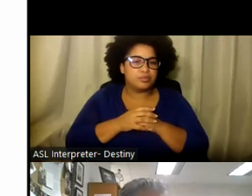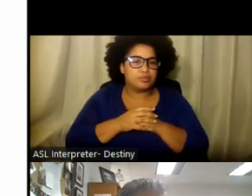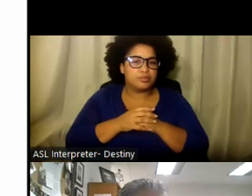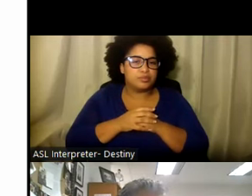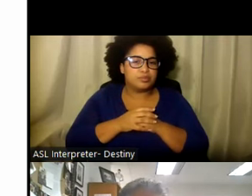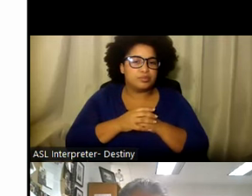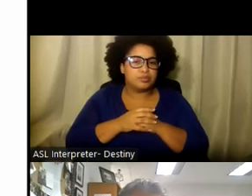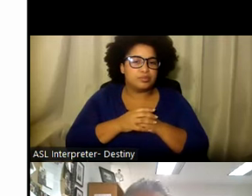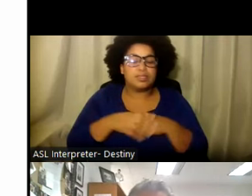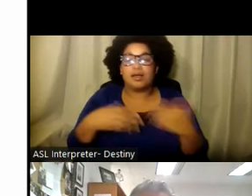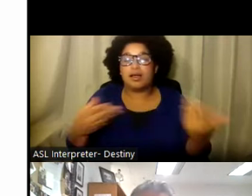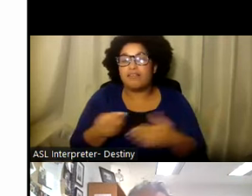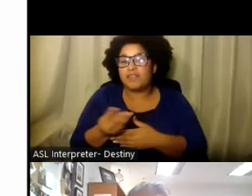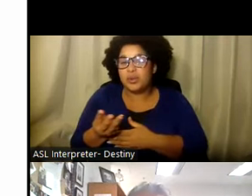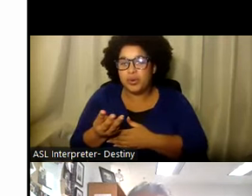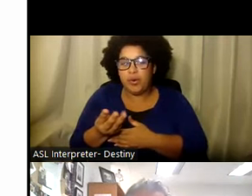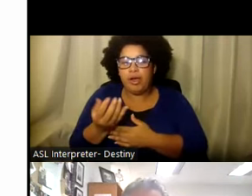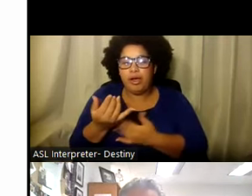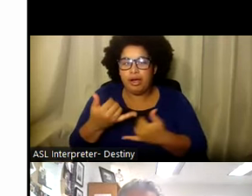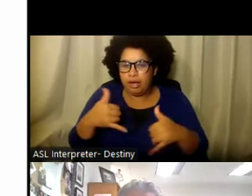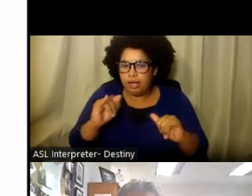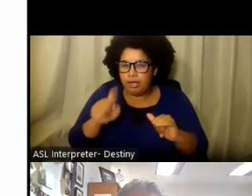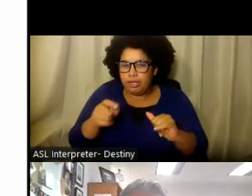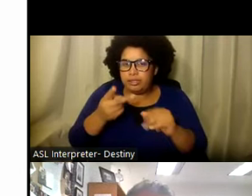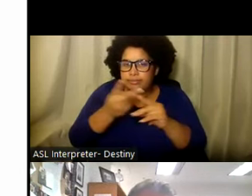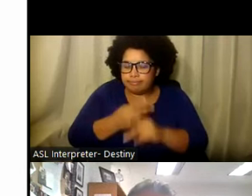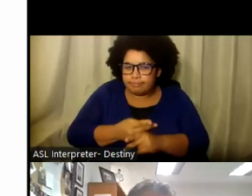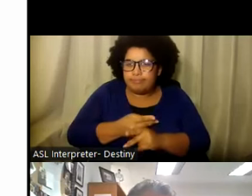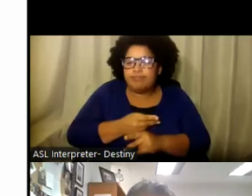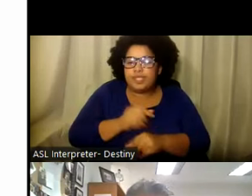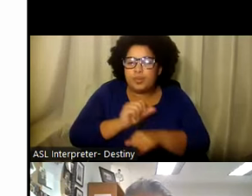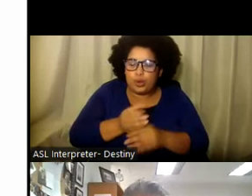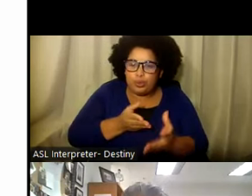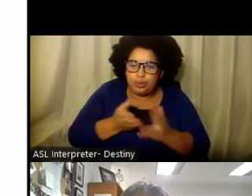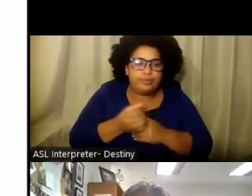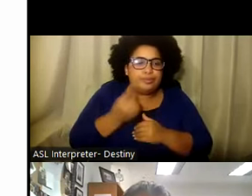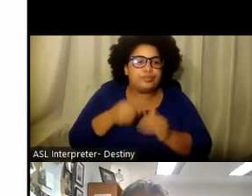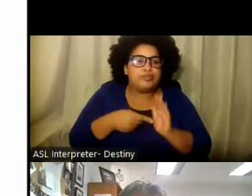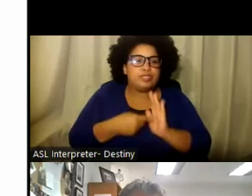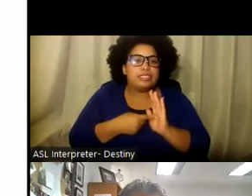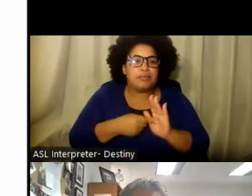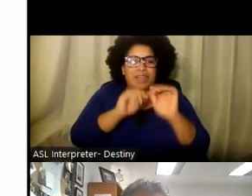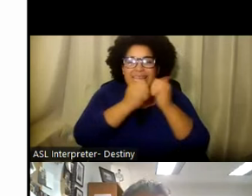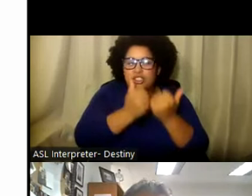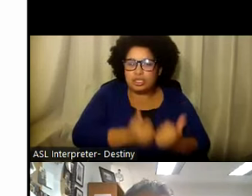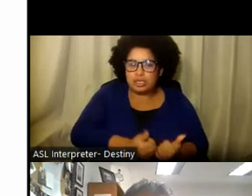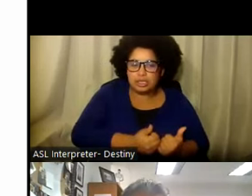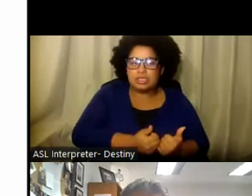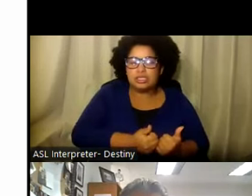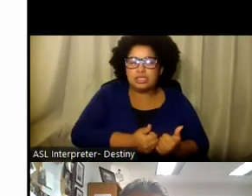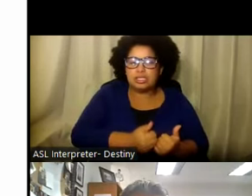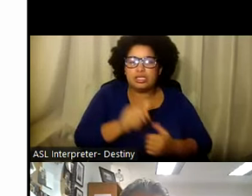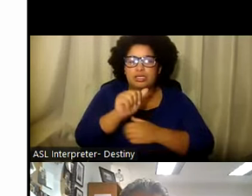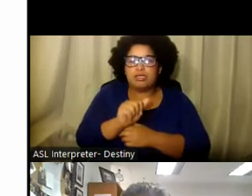things that still need to be worked through, and the Association of Regional Center Agencies, ARCA,